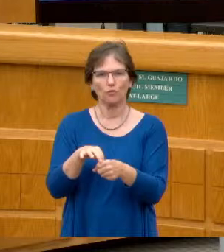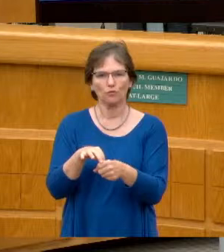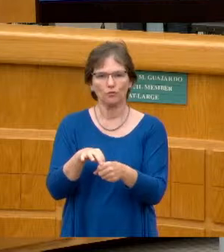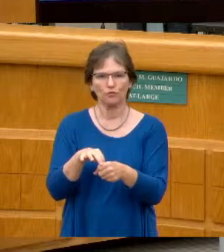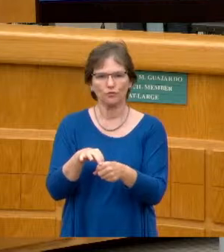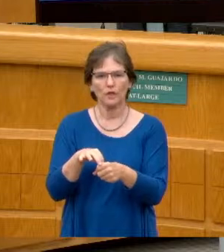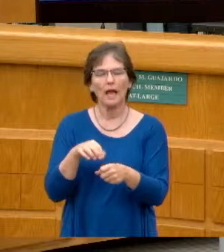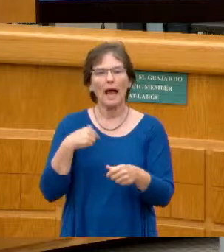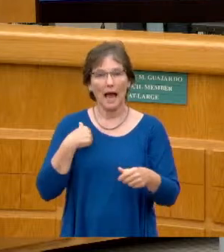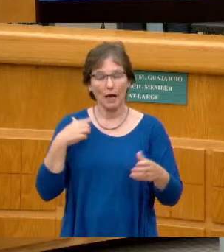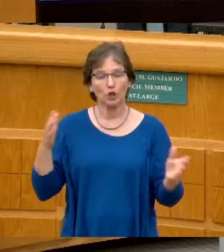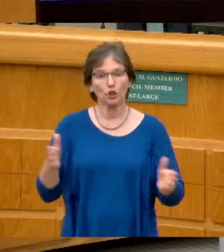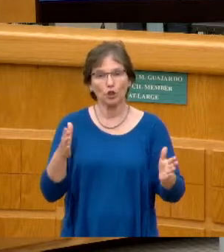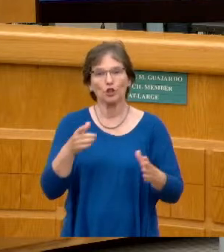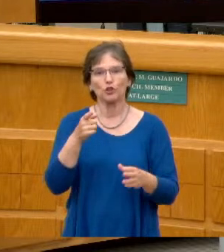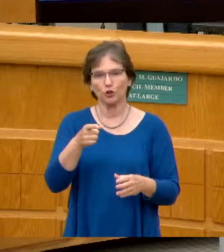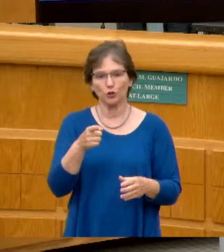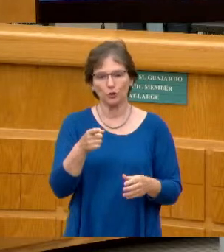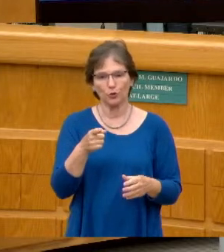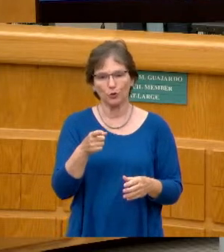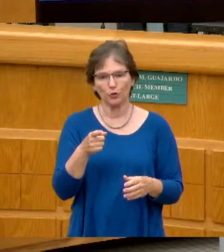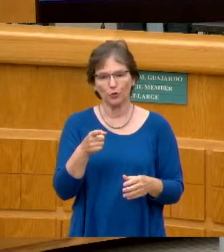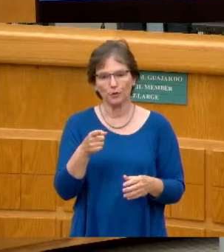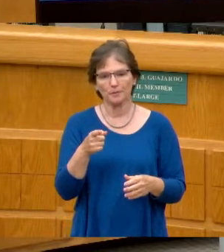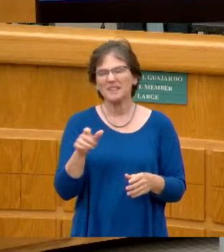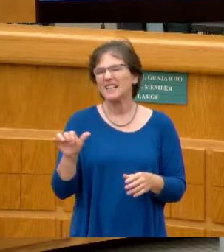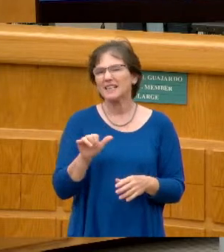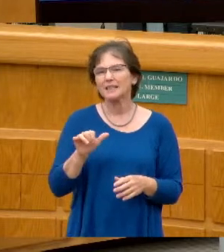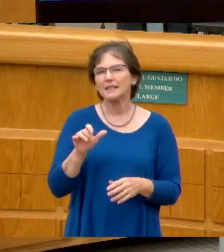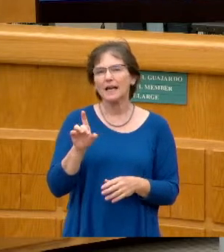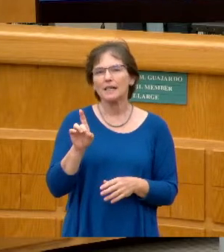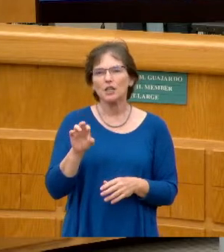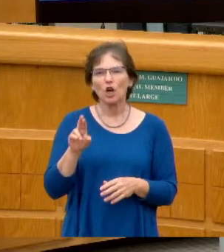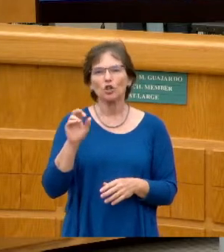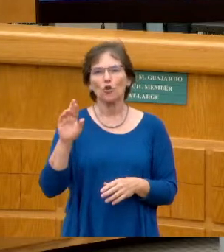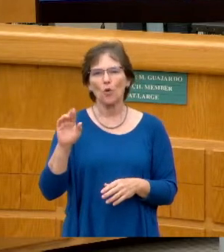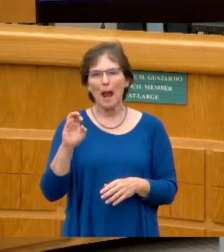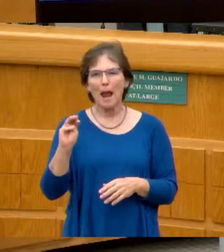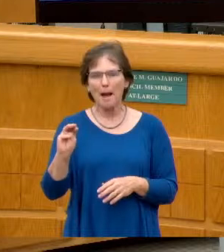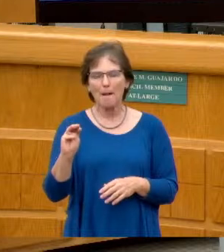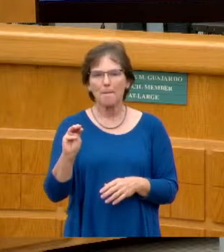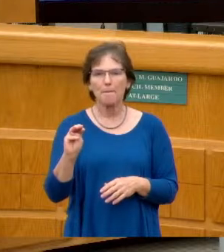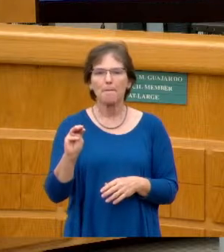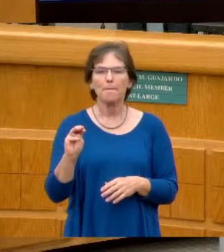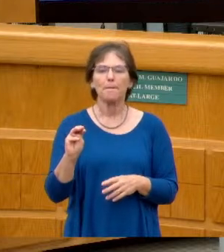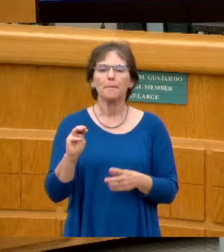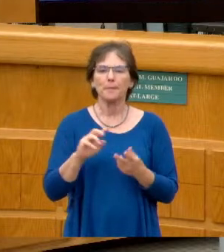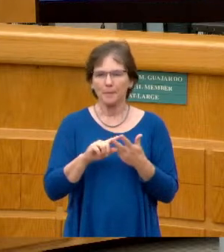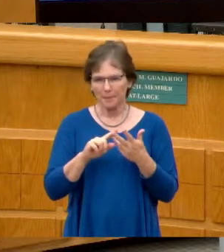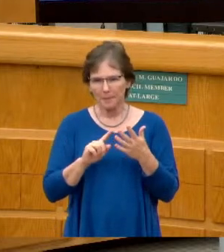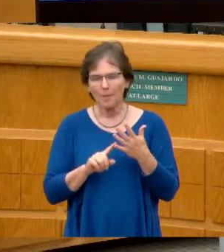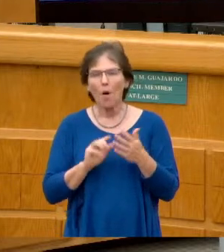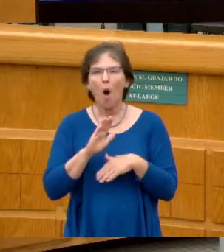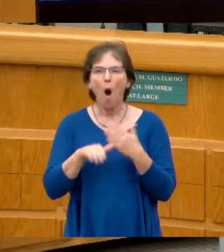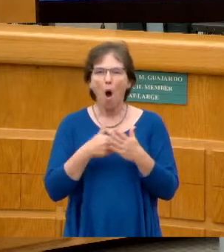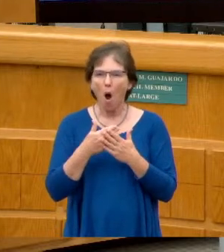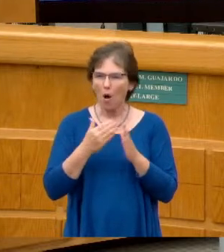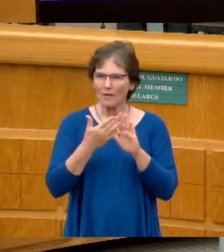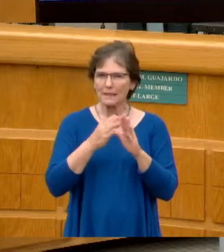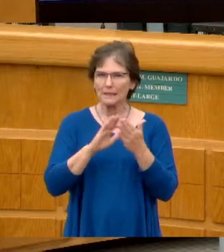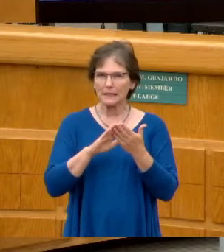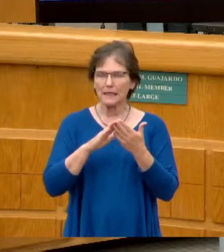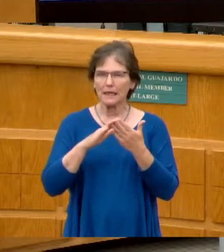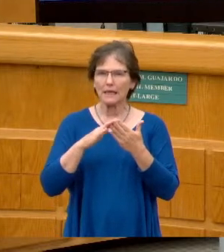We all want voting to be safe and secure, and the right to vote is a fundamental part of our democracy, and